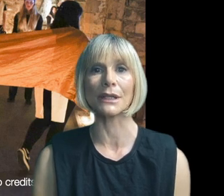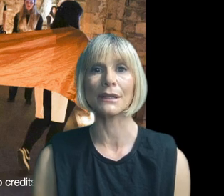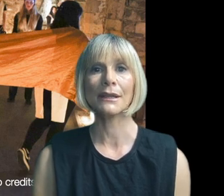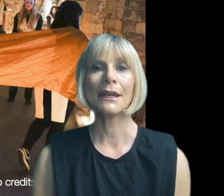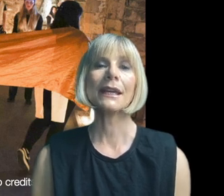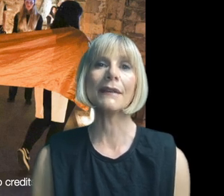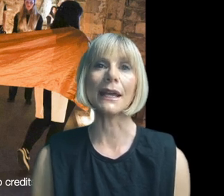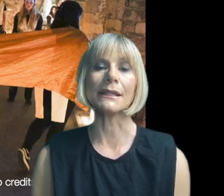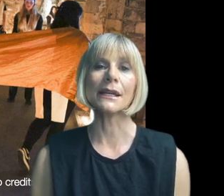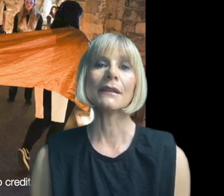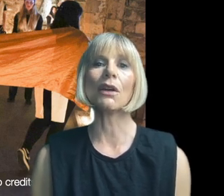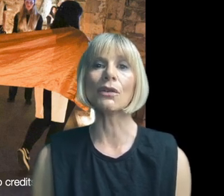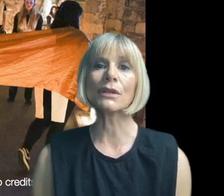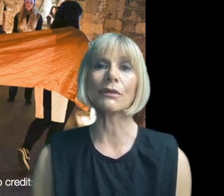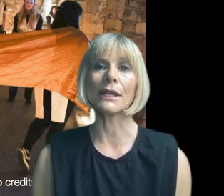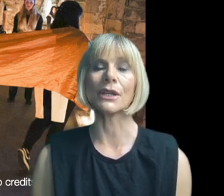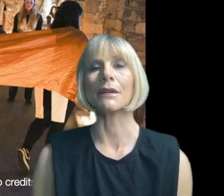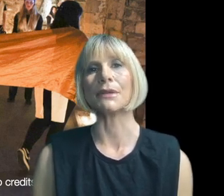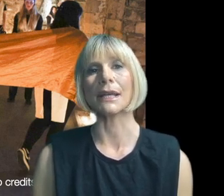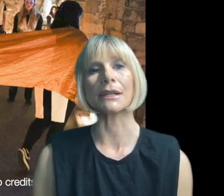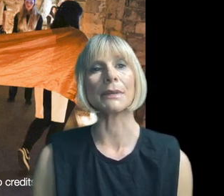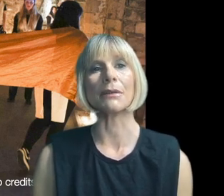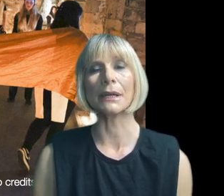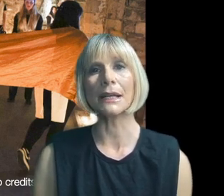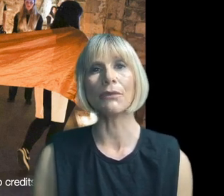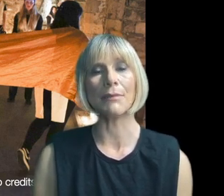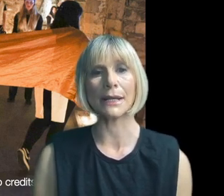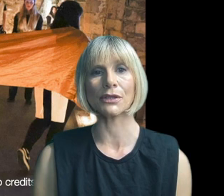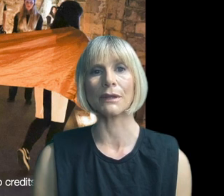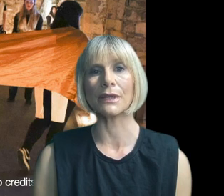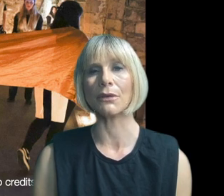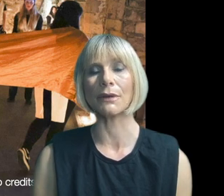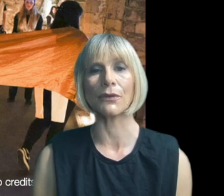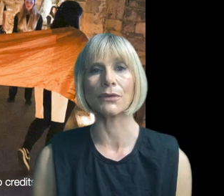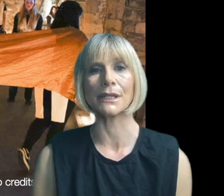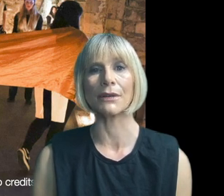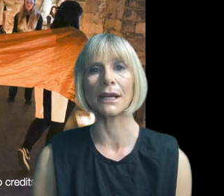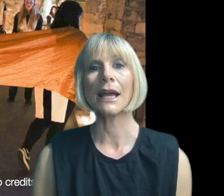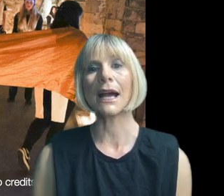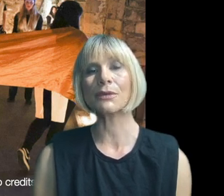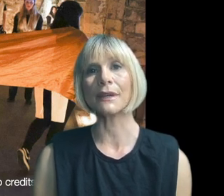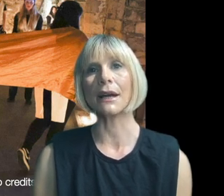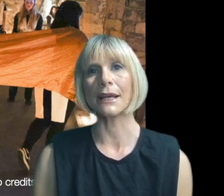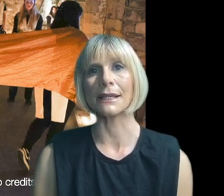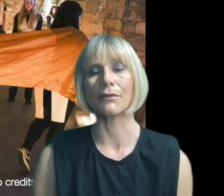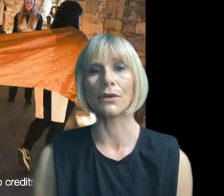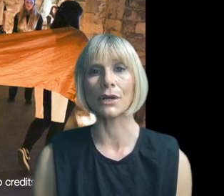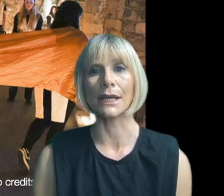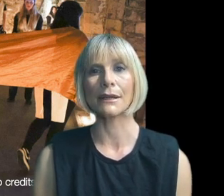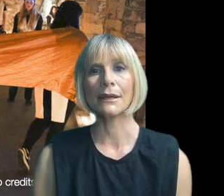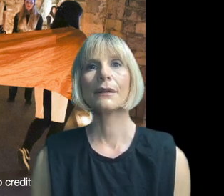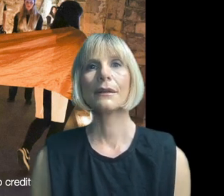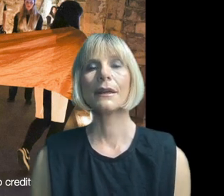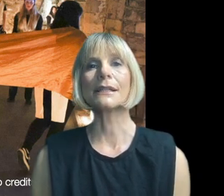the narration. In the end, the audio narration and music had to be completely rematched with the video and photo material and with the ISL